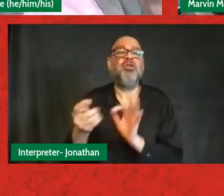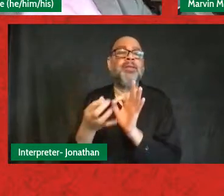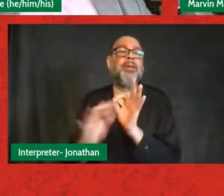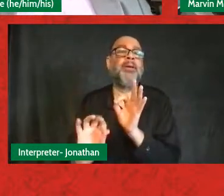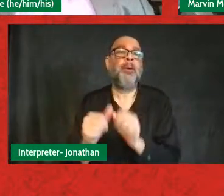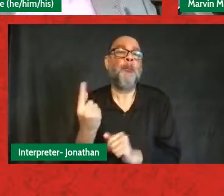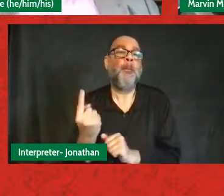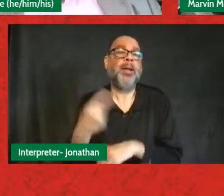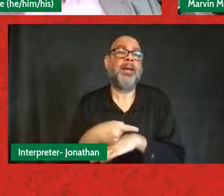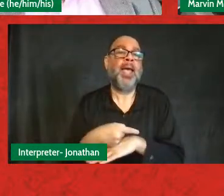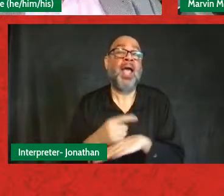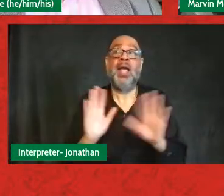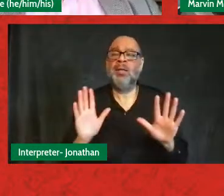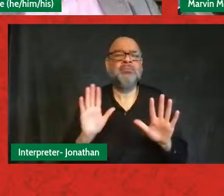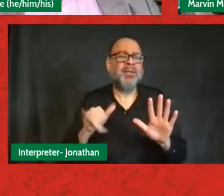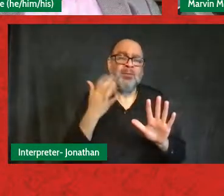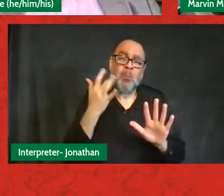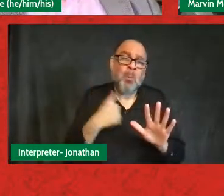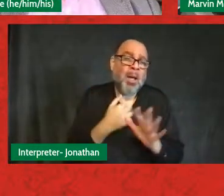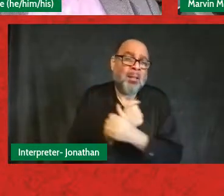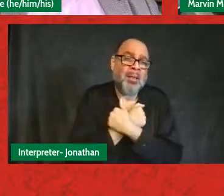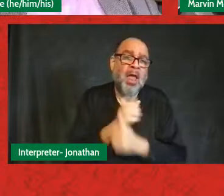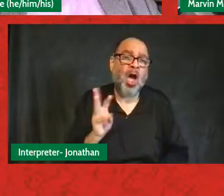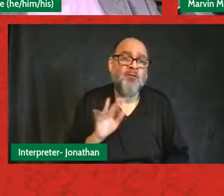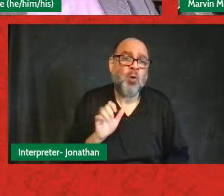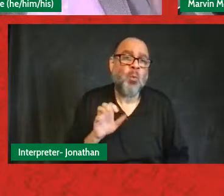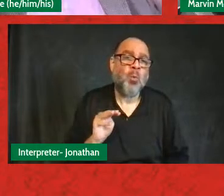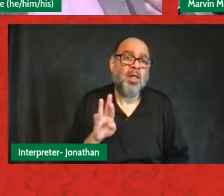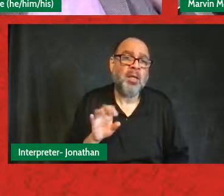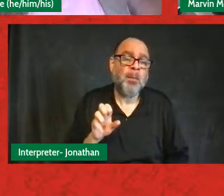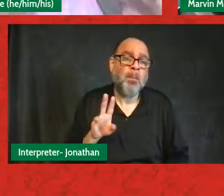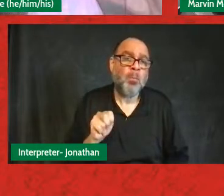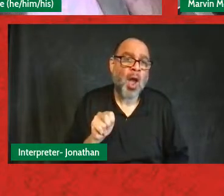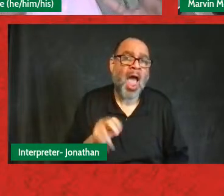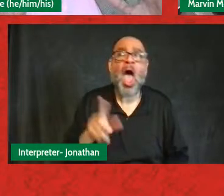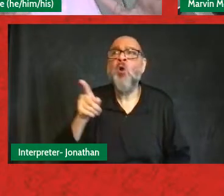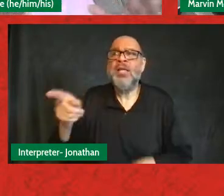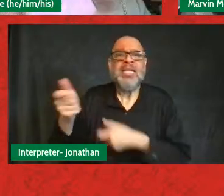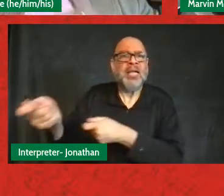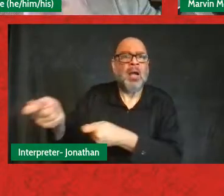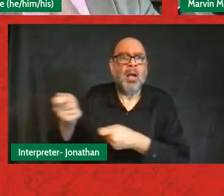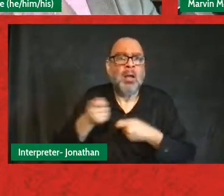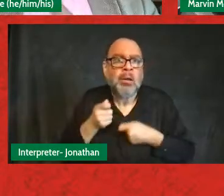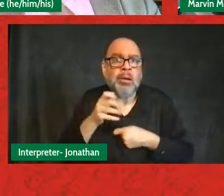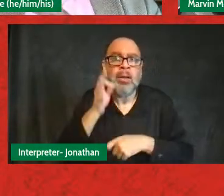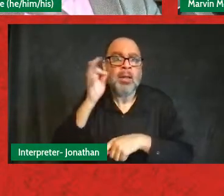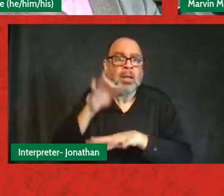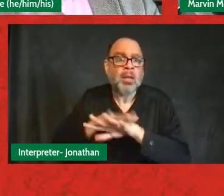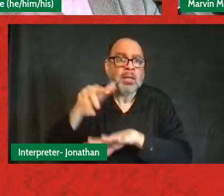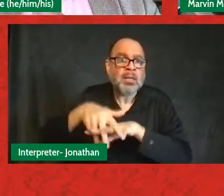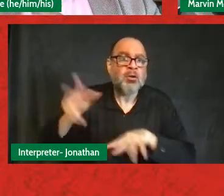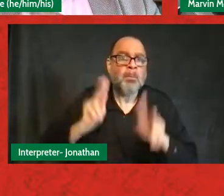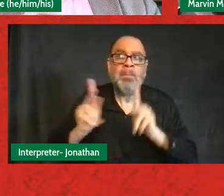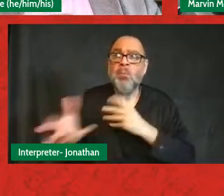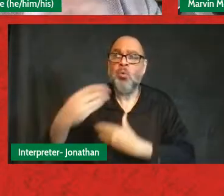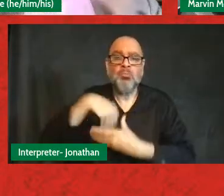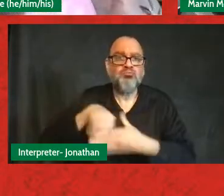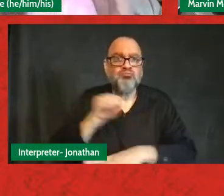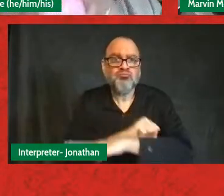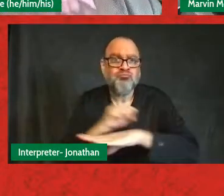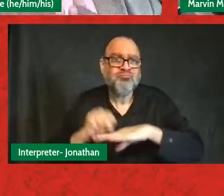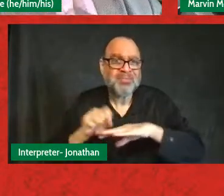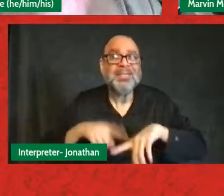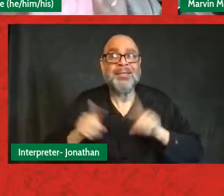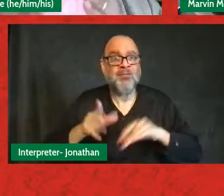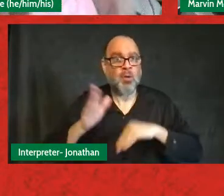about William Brown, because when he's putting Native Americans on stage, he's doing something different than what you find in the European theaters at the time.